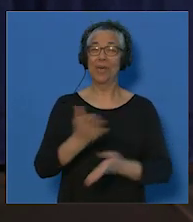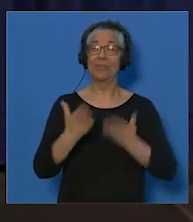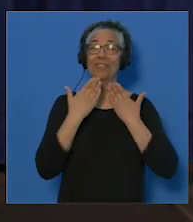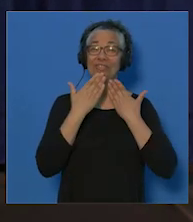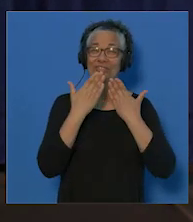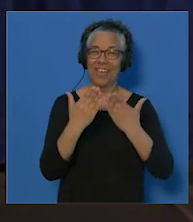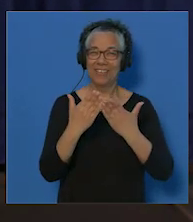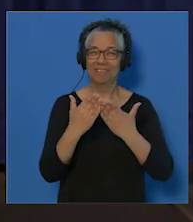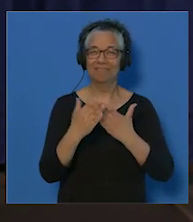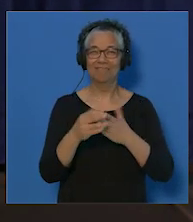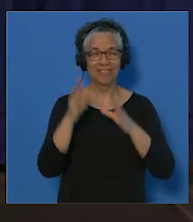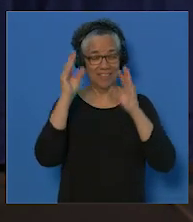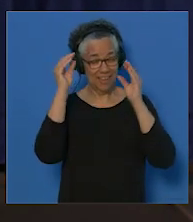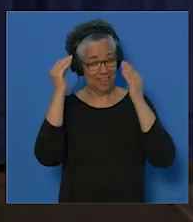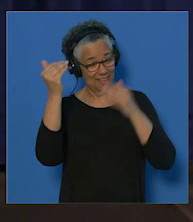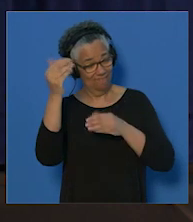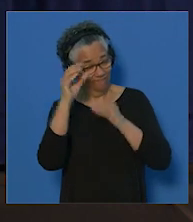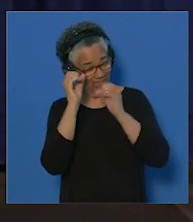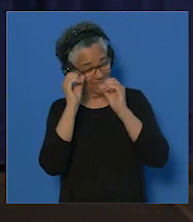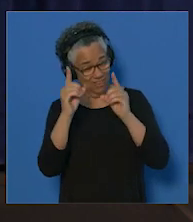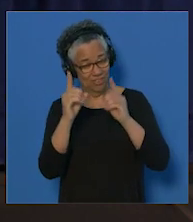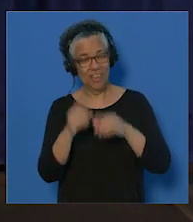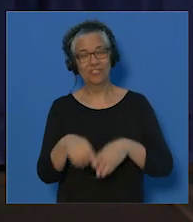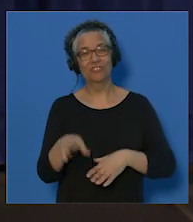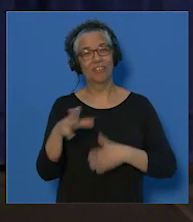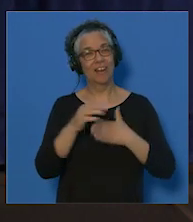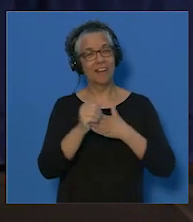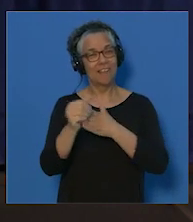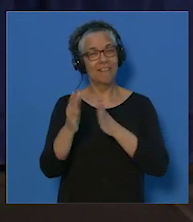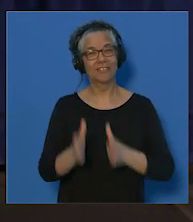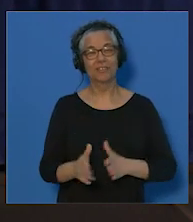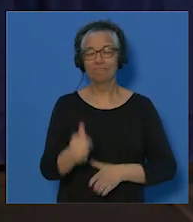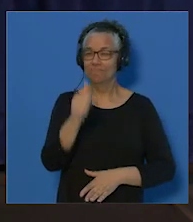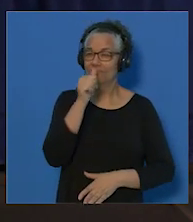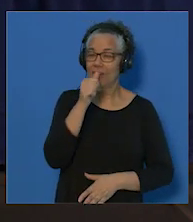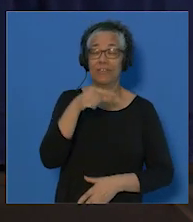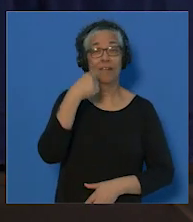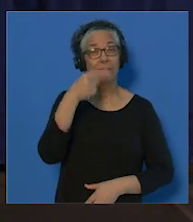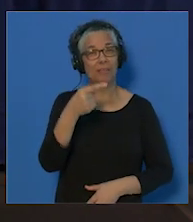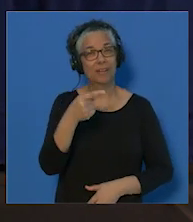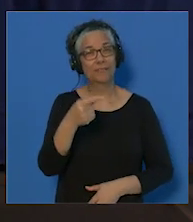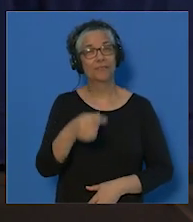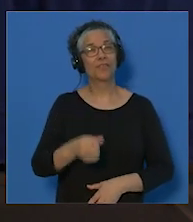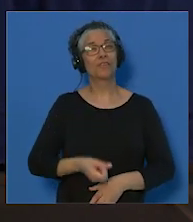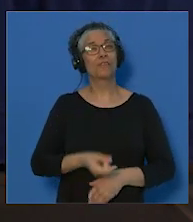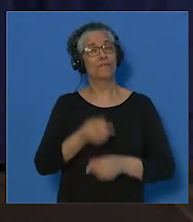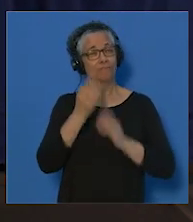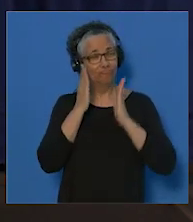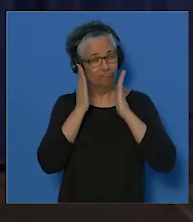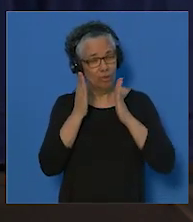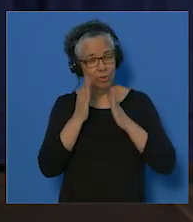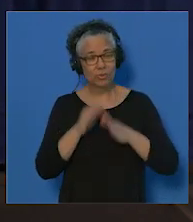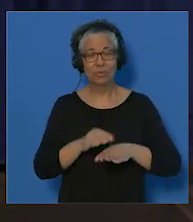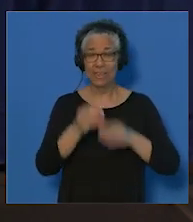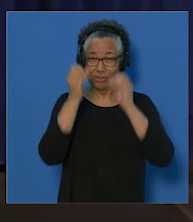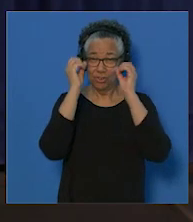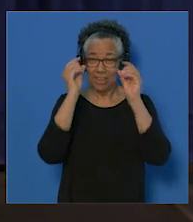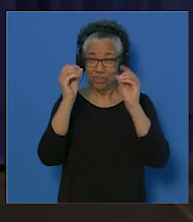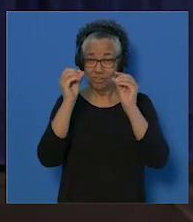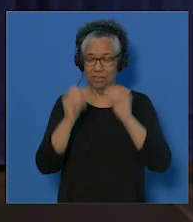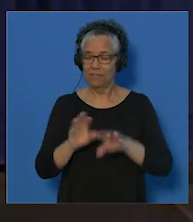our educational leaders in both the private and public school systems for their commitment to the education of our children. Their leadership is